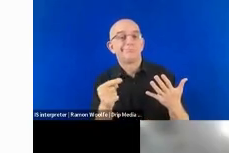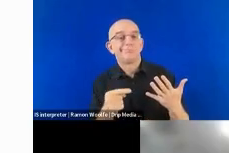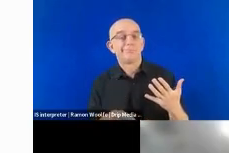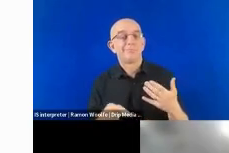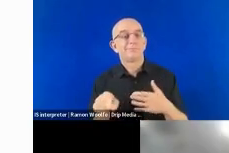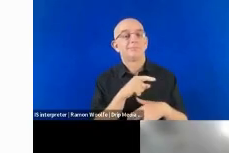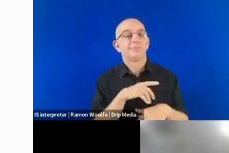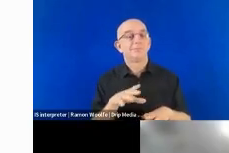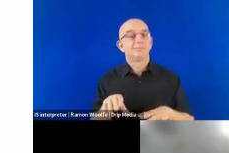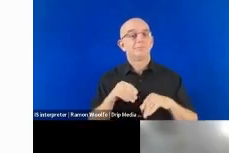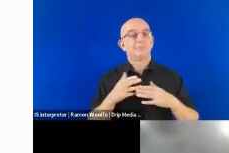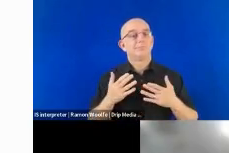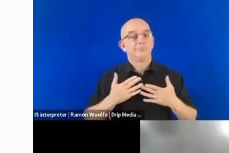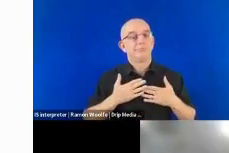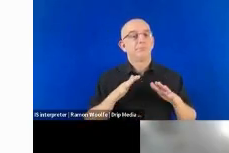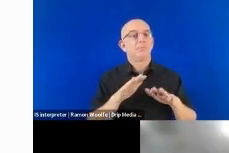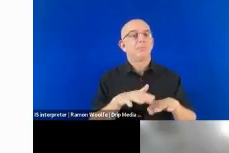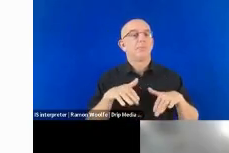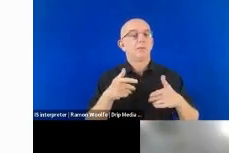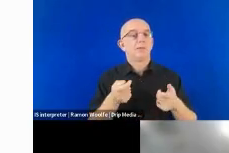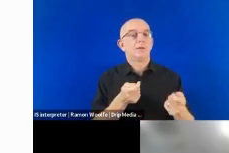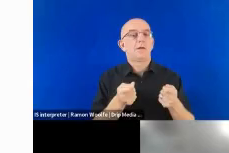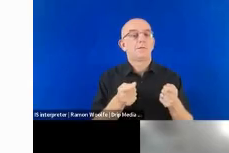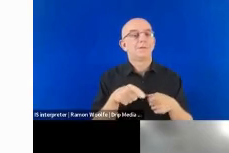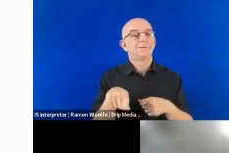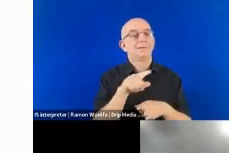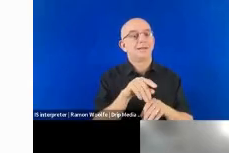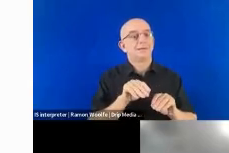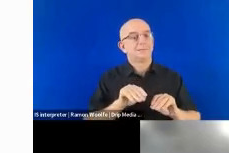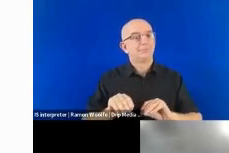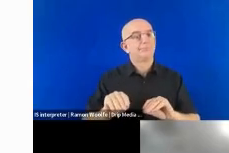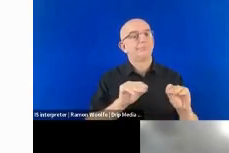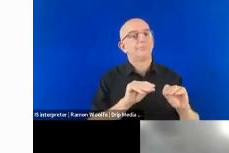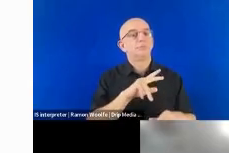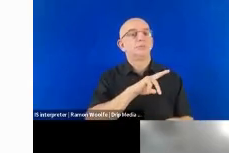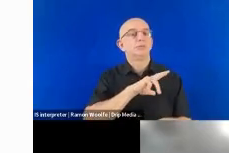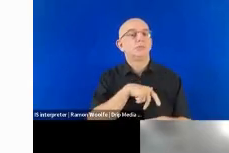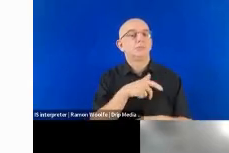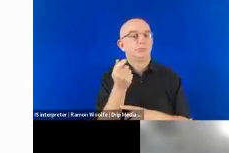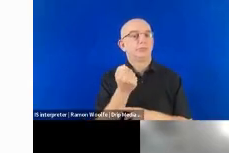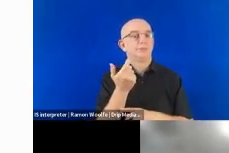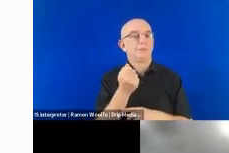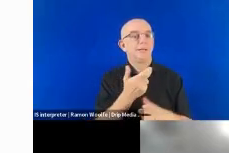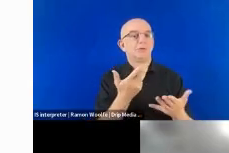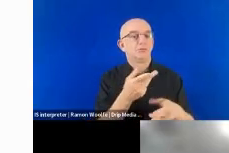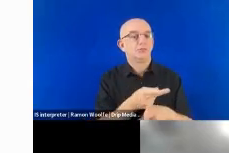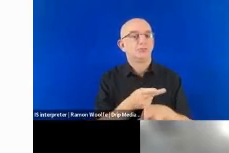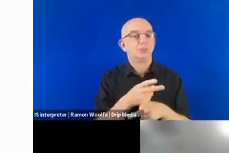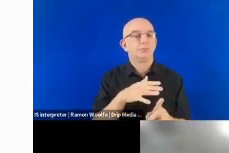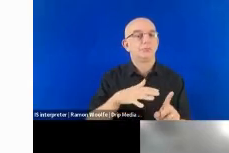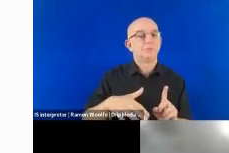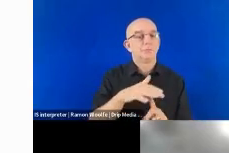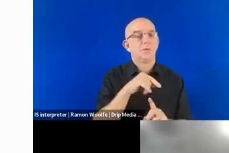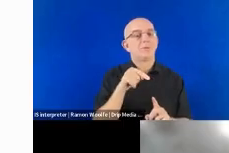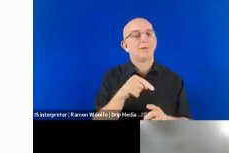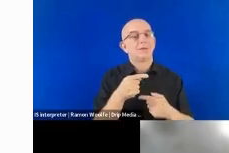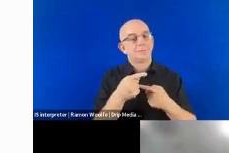that probably is the best way of sustaining the initiative and the good tools that it